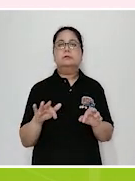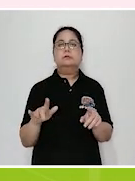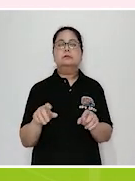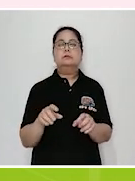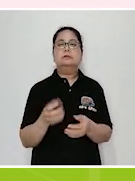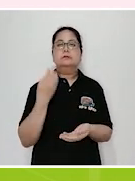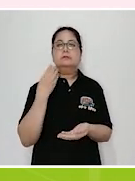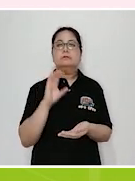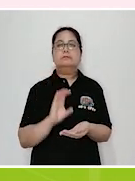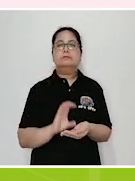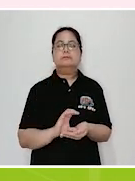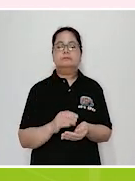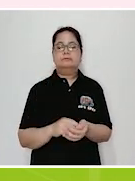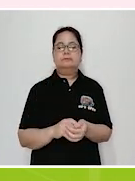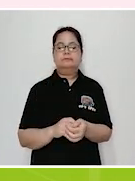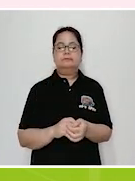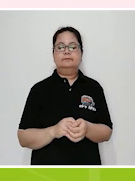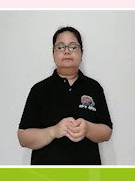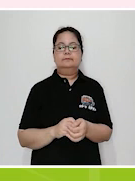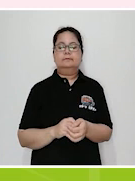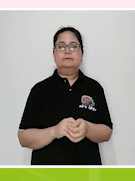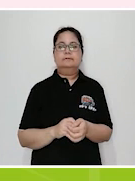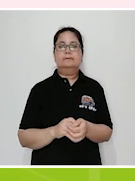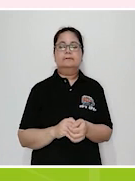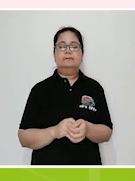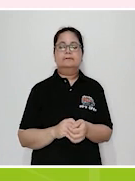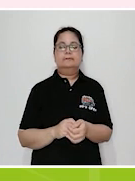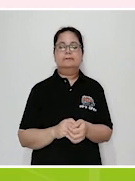your answers on the comment box.